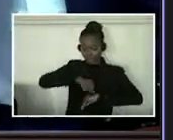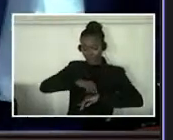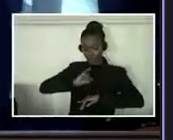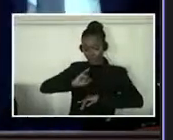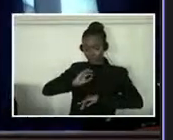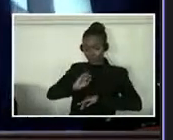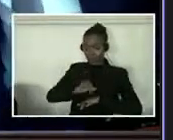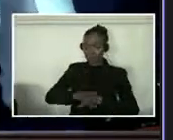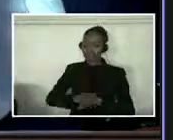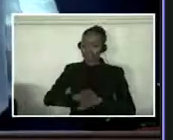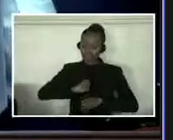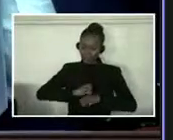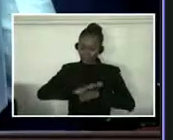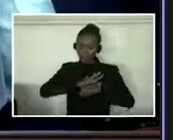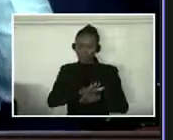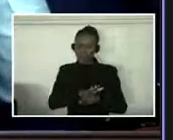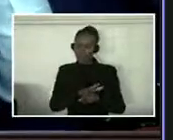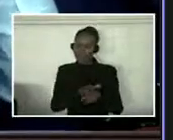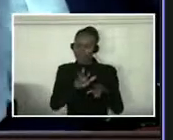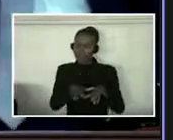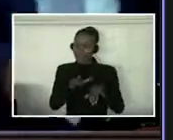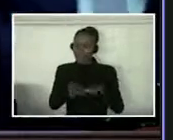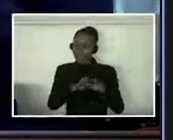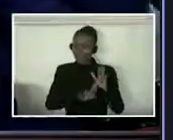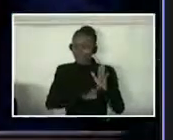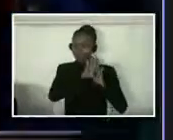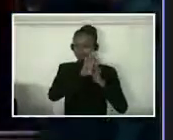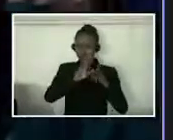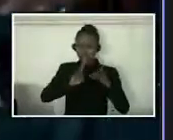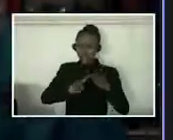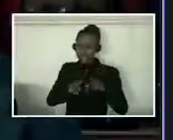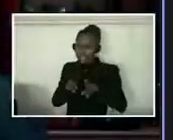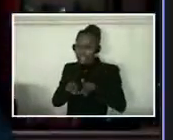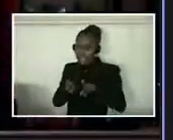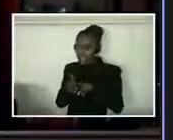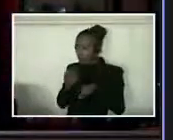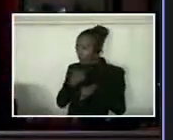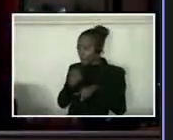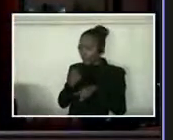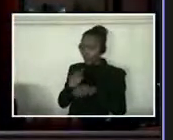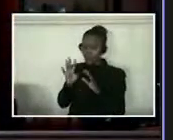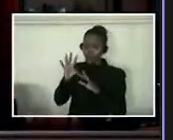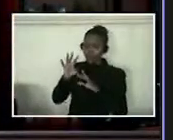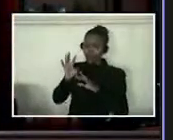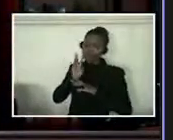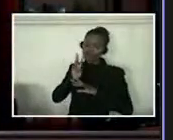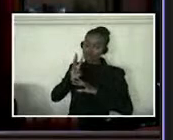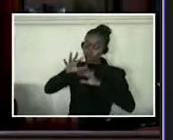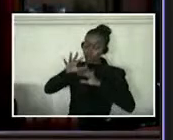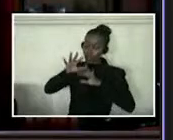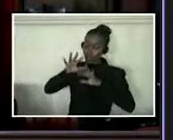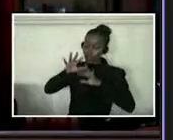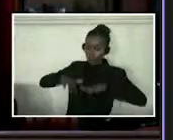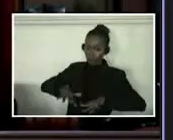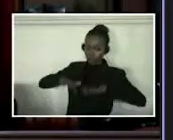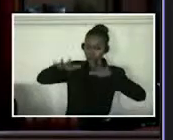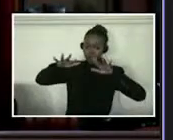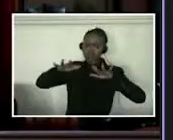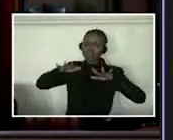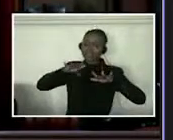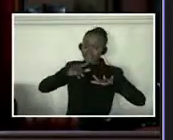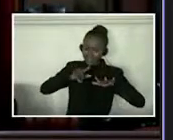well as the recent floods that have left many of our people dead thousands displaced homes destroyed and water